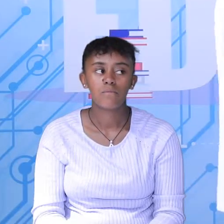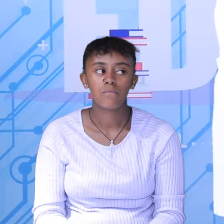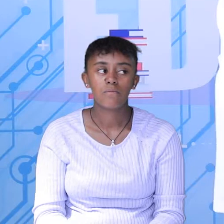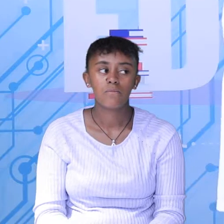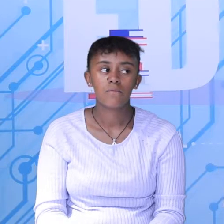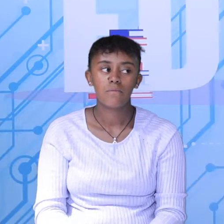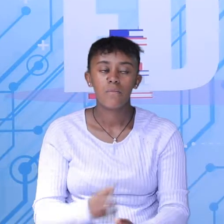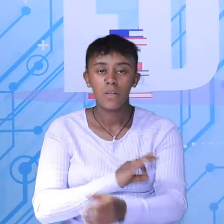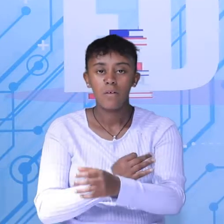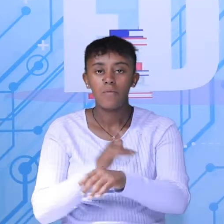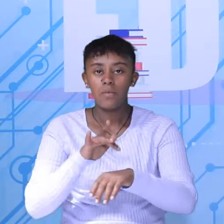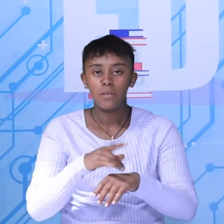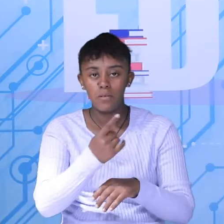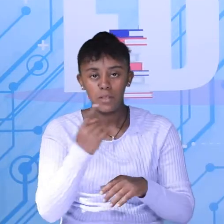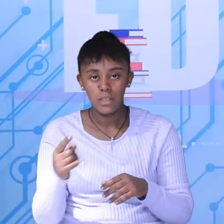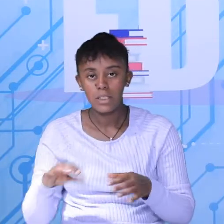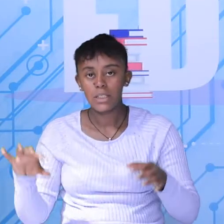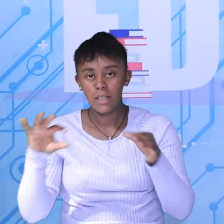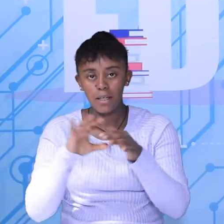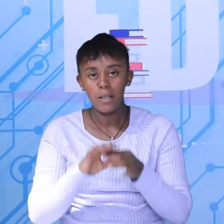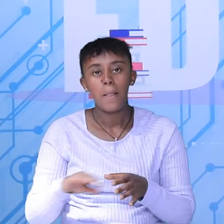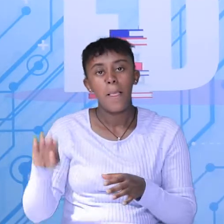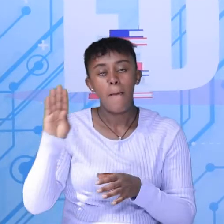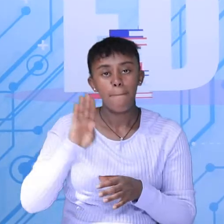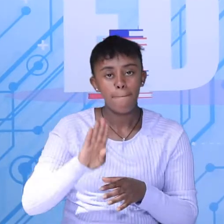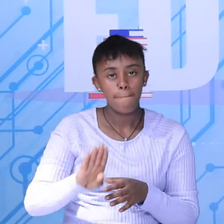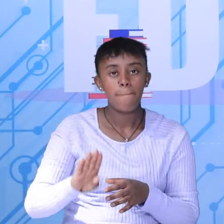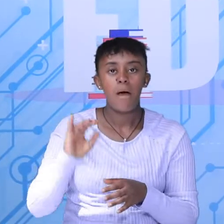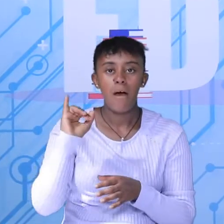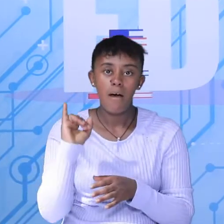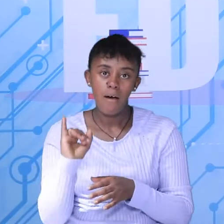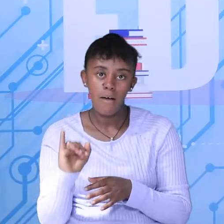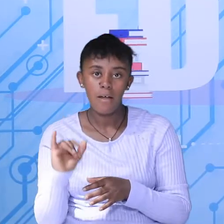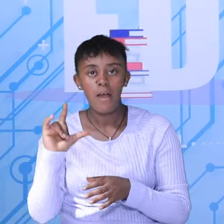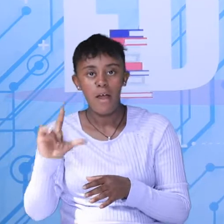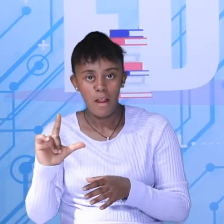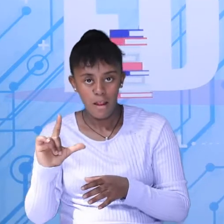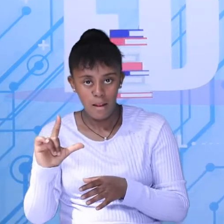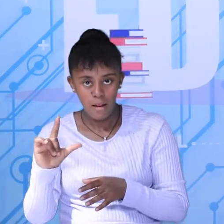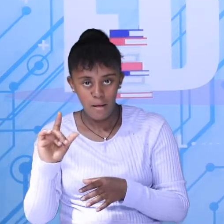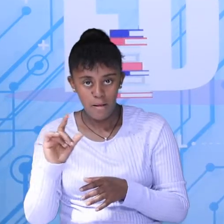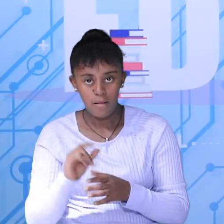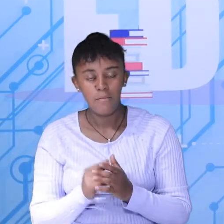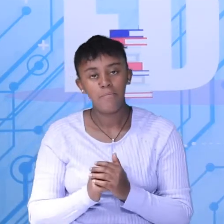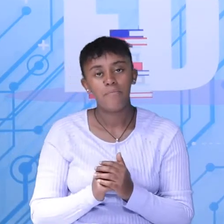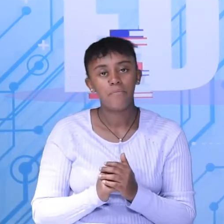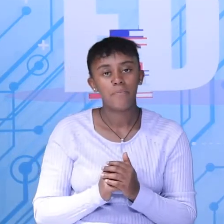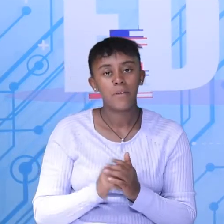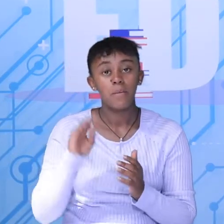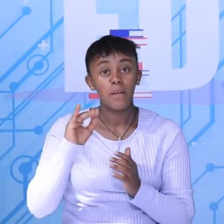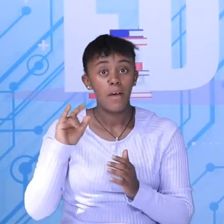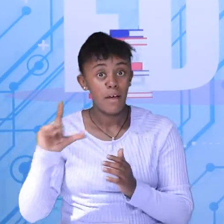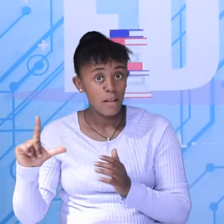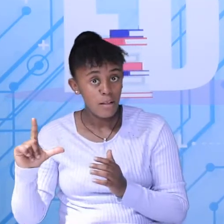force exerted on each segment is B-I-L. It's possible to say L, okay?